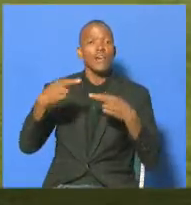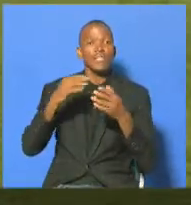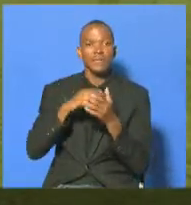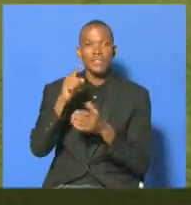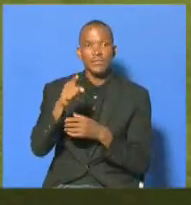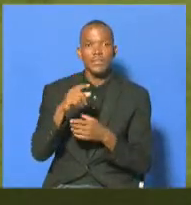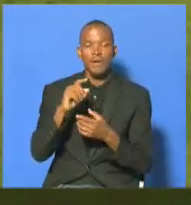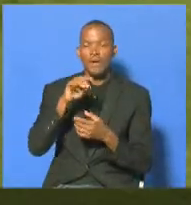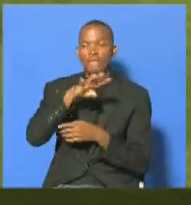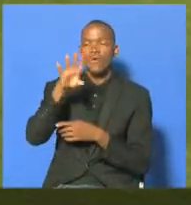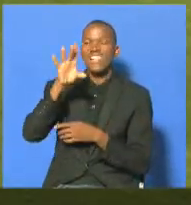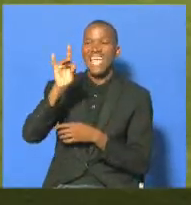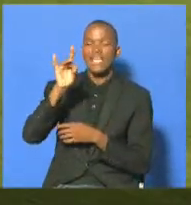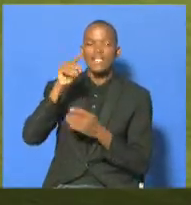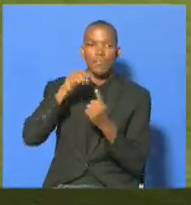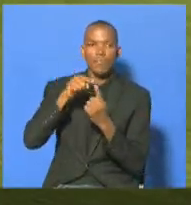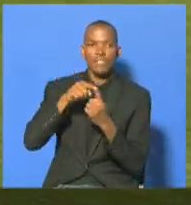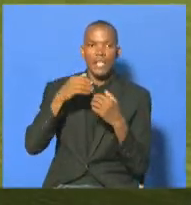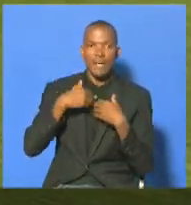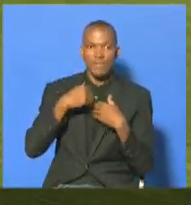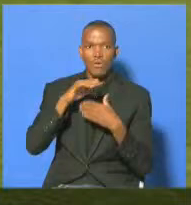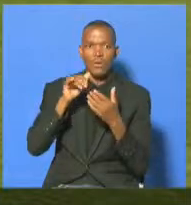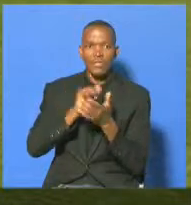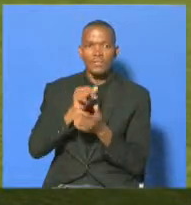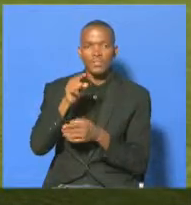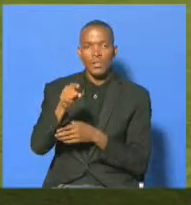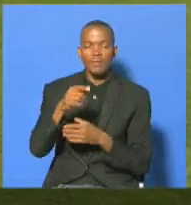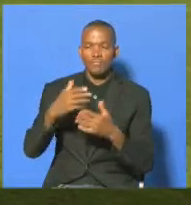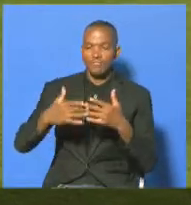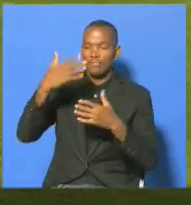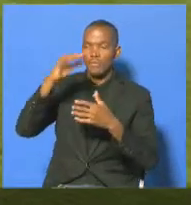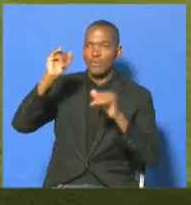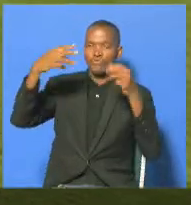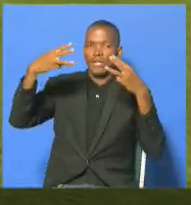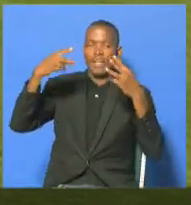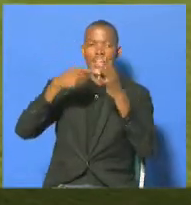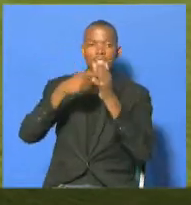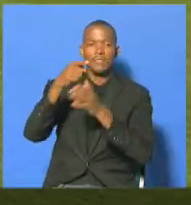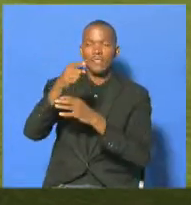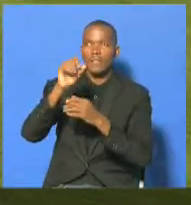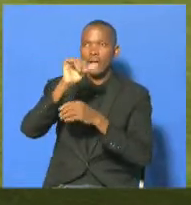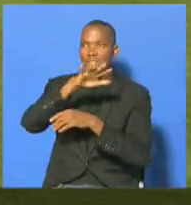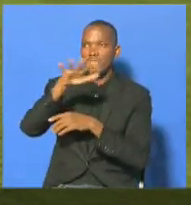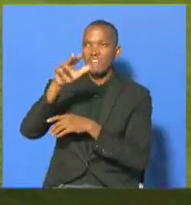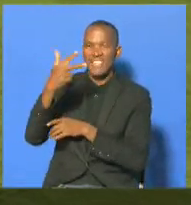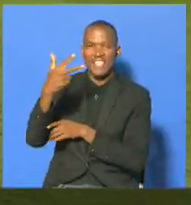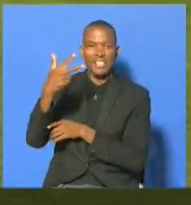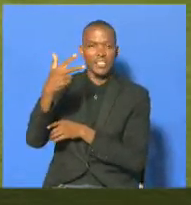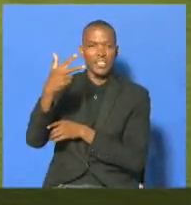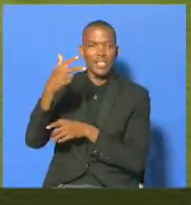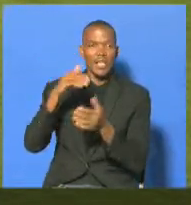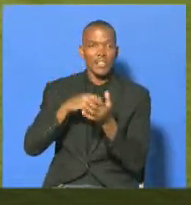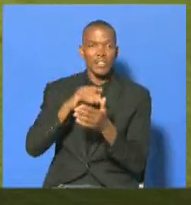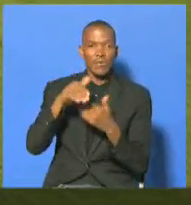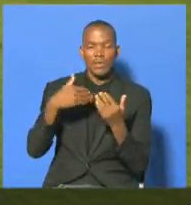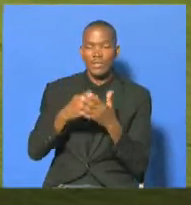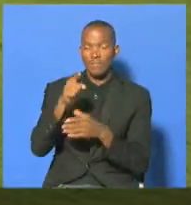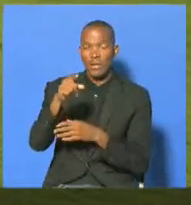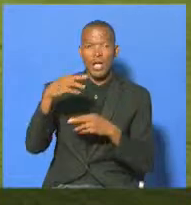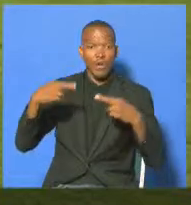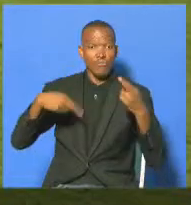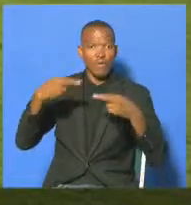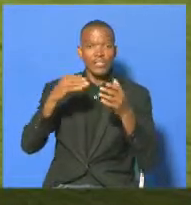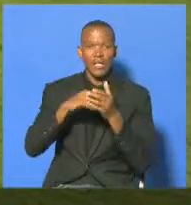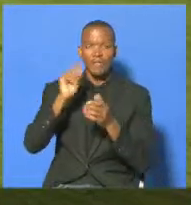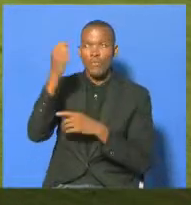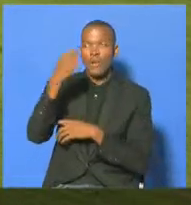managed to collect 48 points, 5 shy of log leaders Jwaneng Galaxy, who are on 53. The Mamasire-based side have